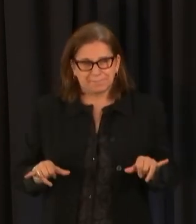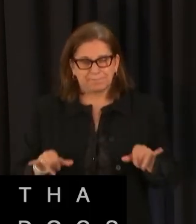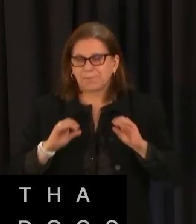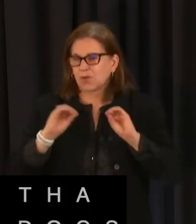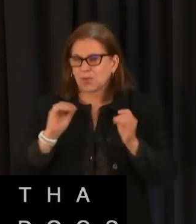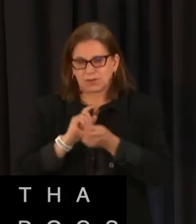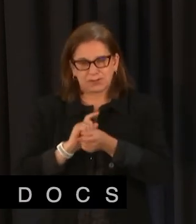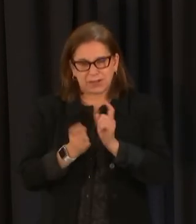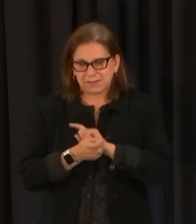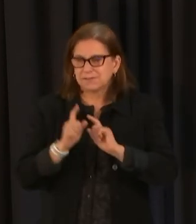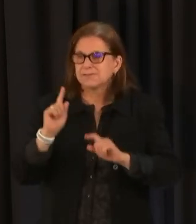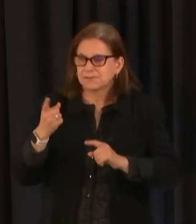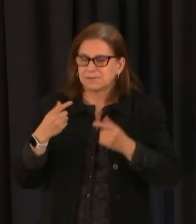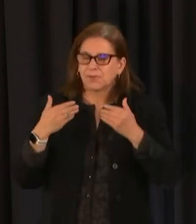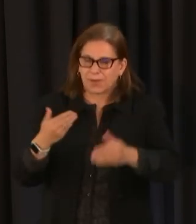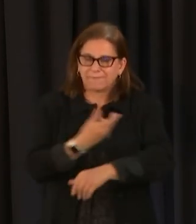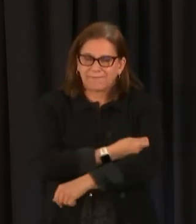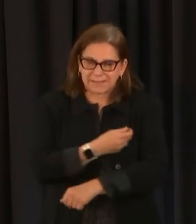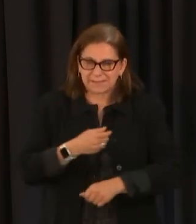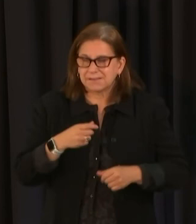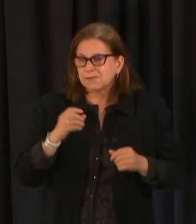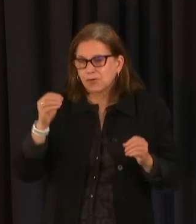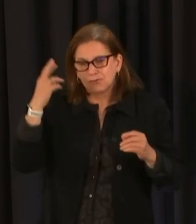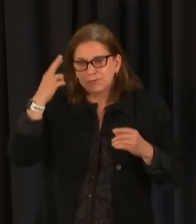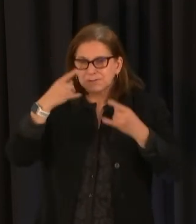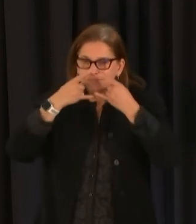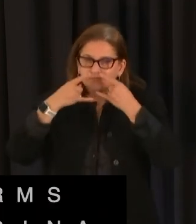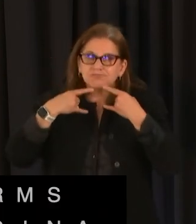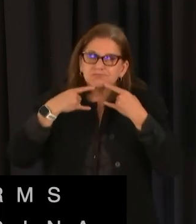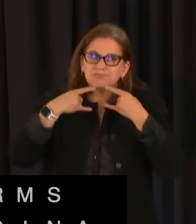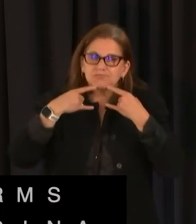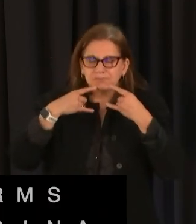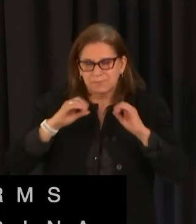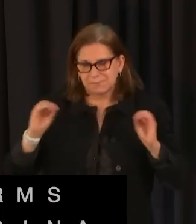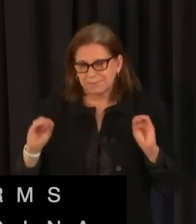vaccinated. And there are a number of reasons for that. I appreciate the